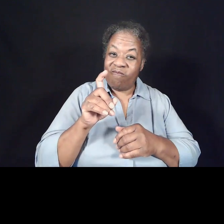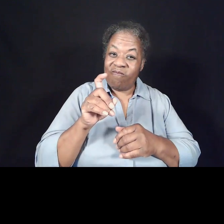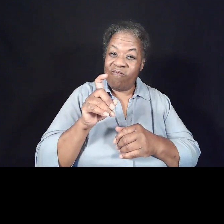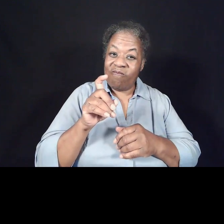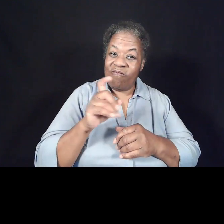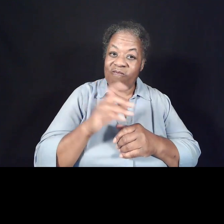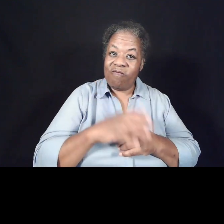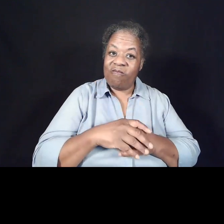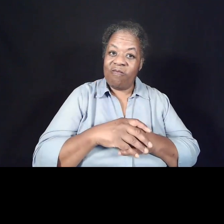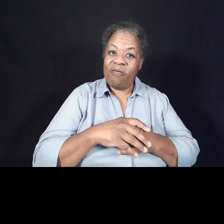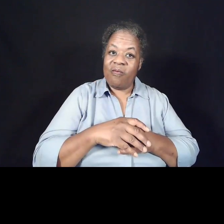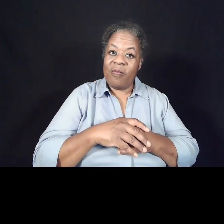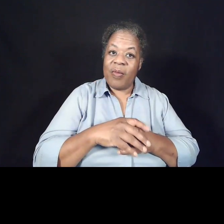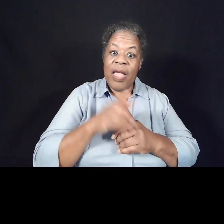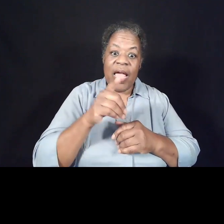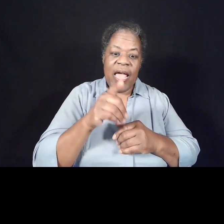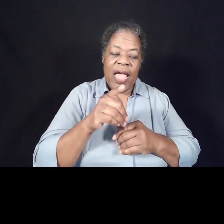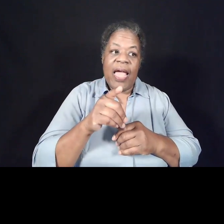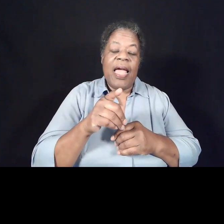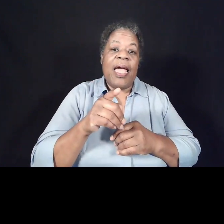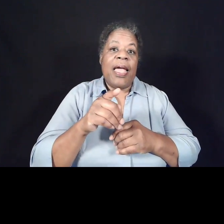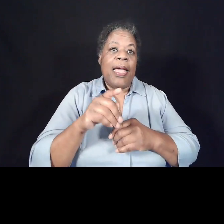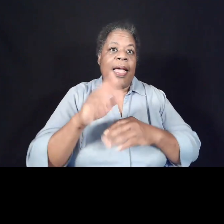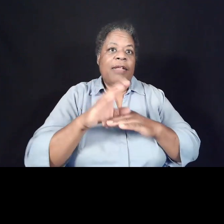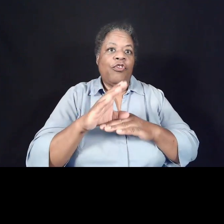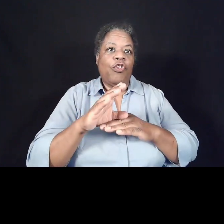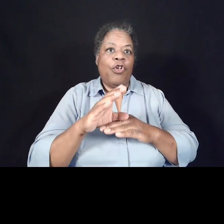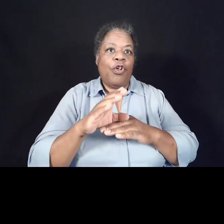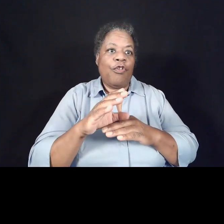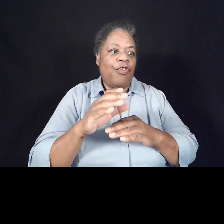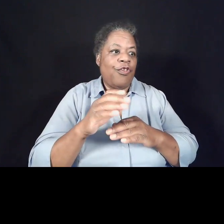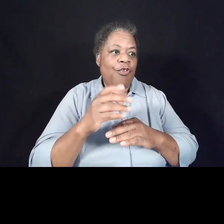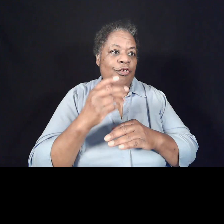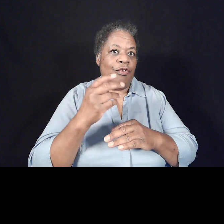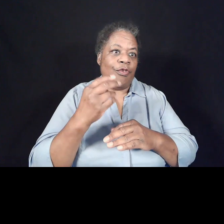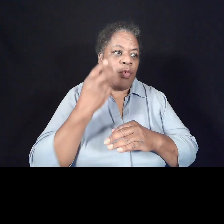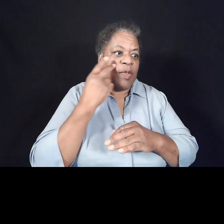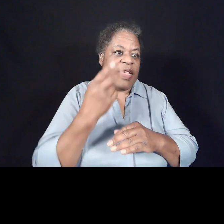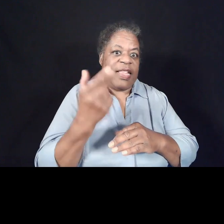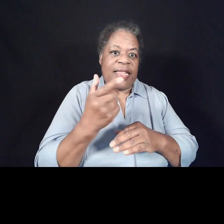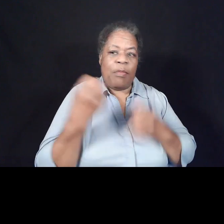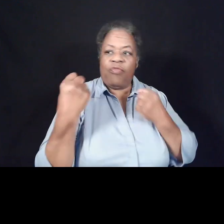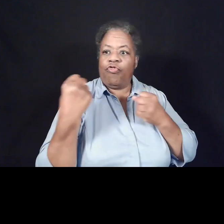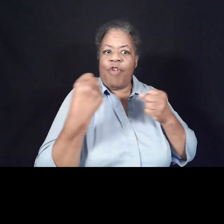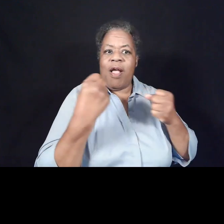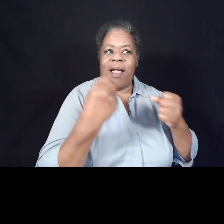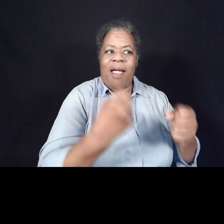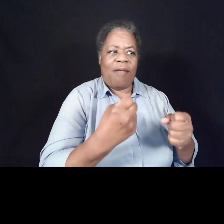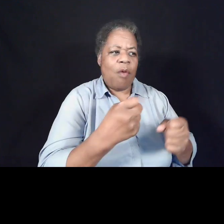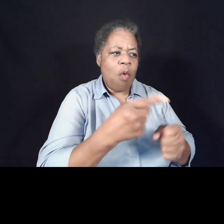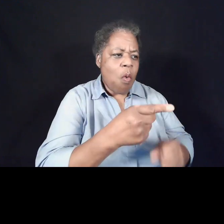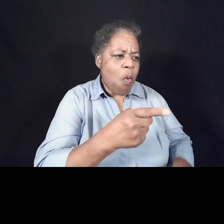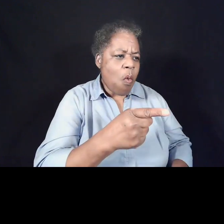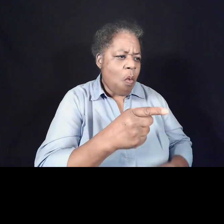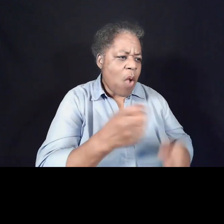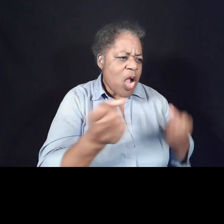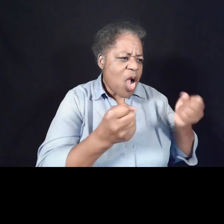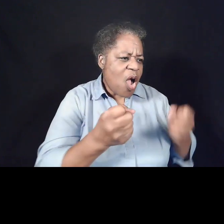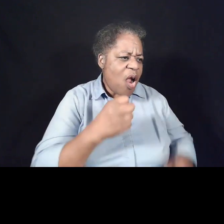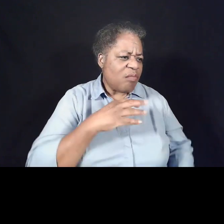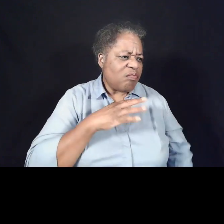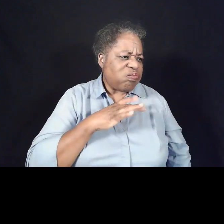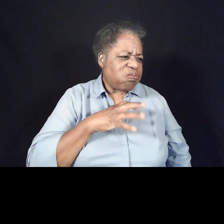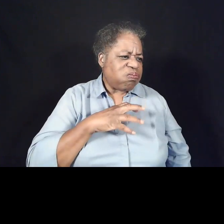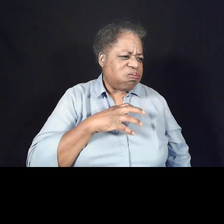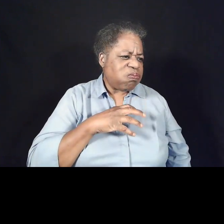Have you ever watched someone drive out of the parking lot in a really nice car and wished it was your car? And maybe